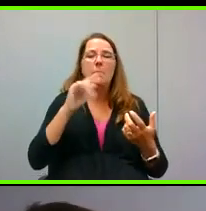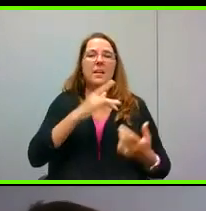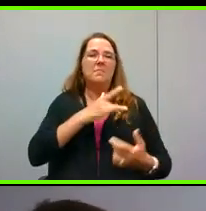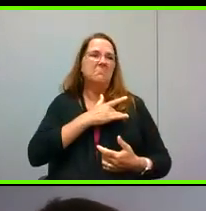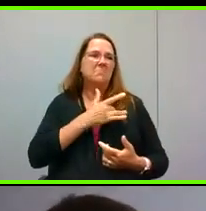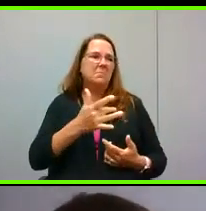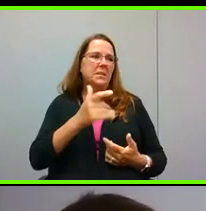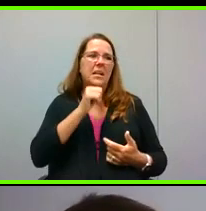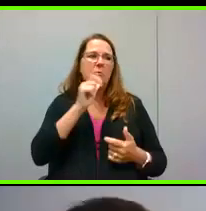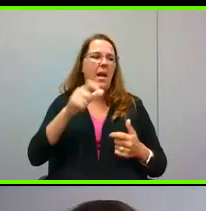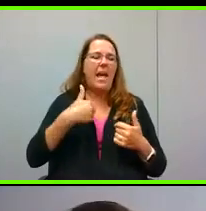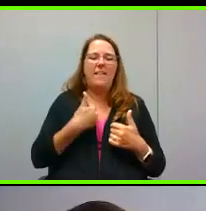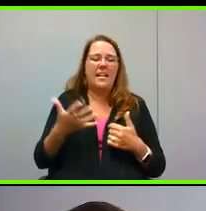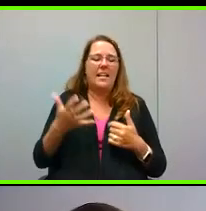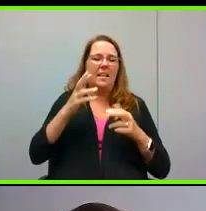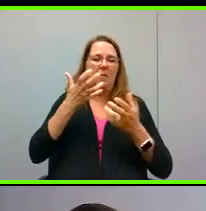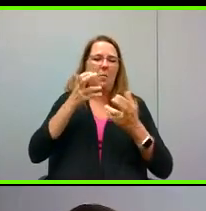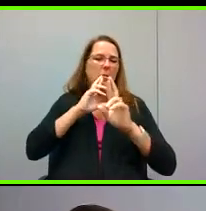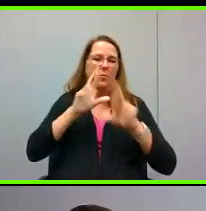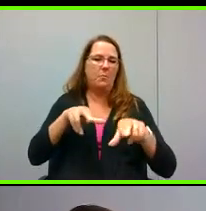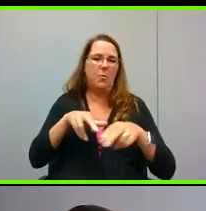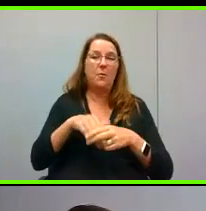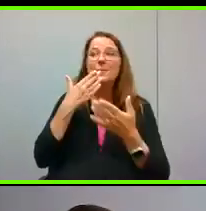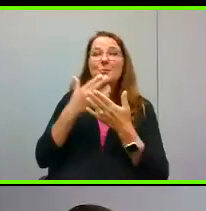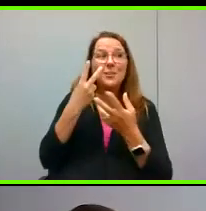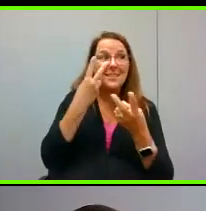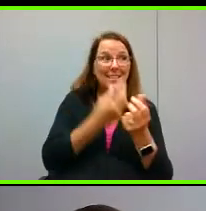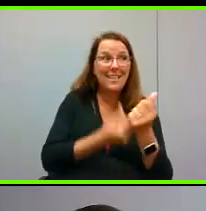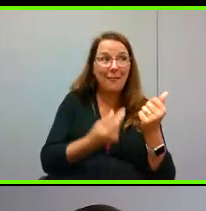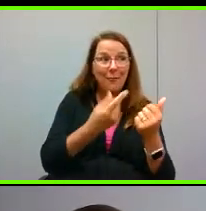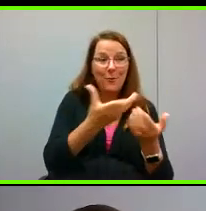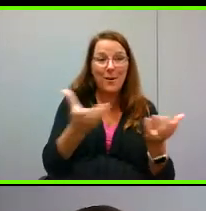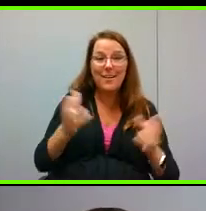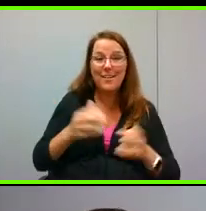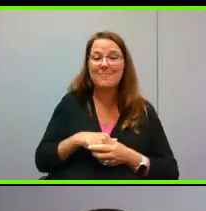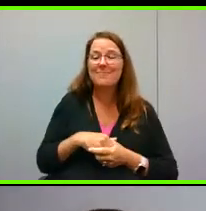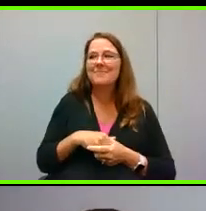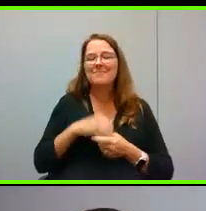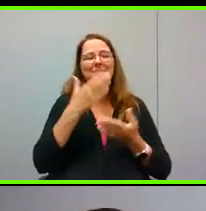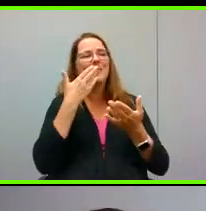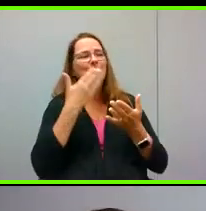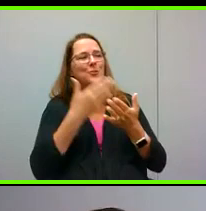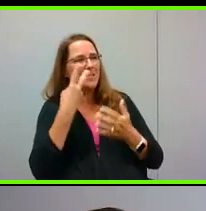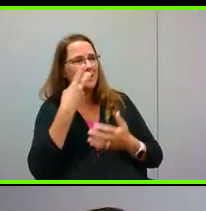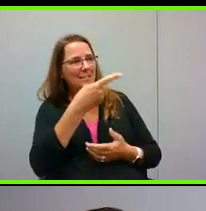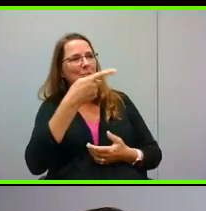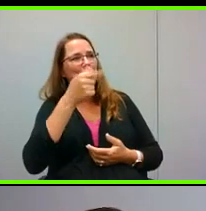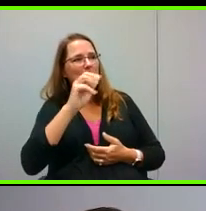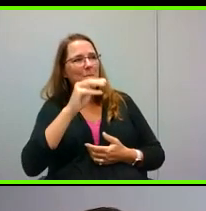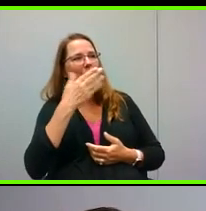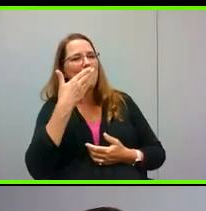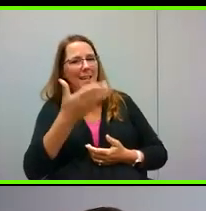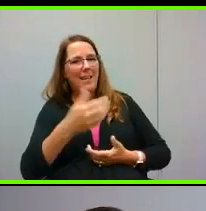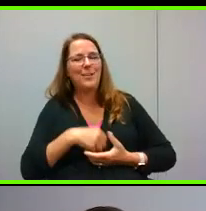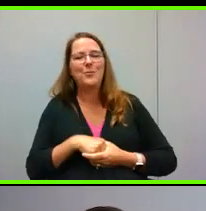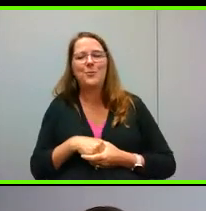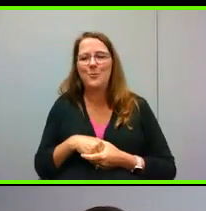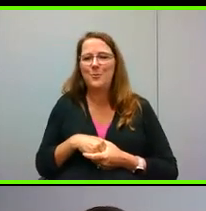to report. But good to see everybody. It's good to see you, Pam. Thank